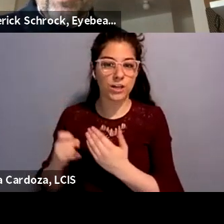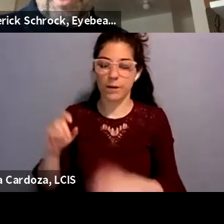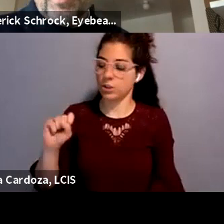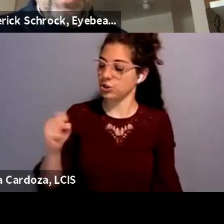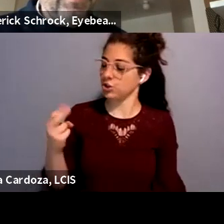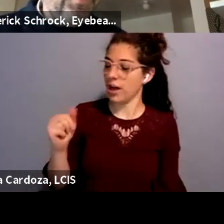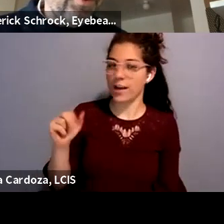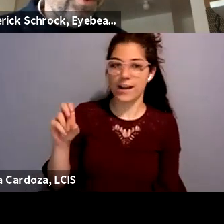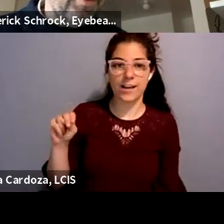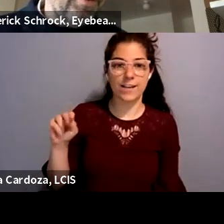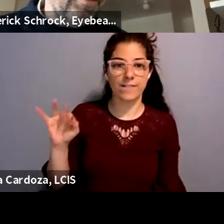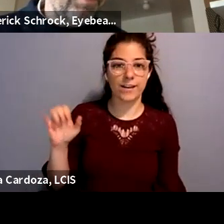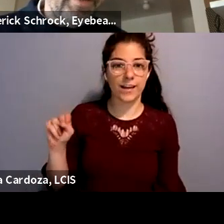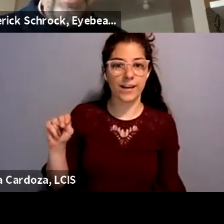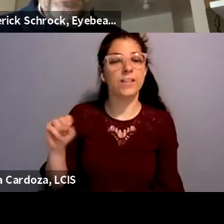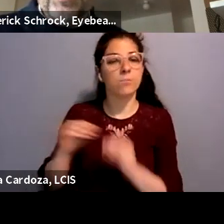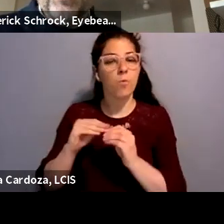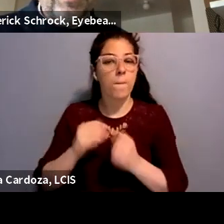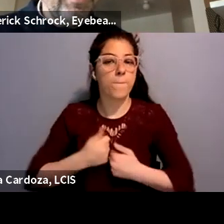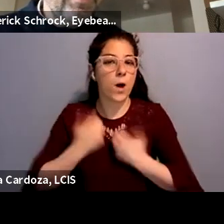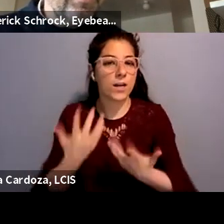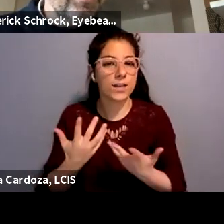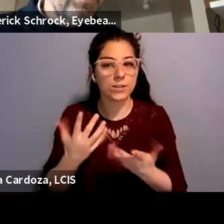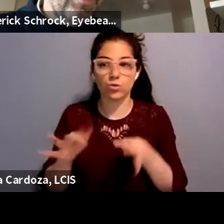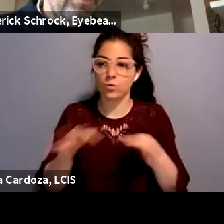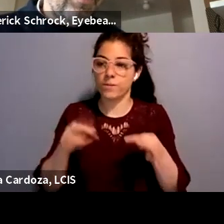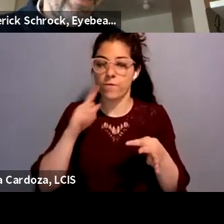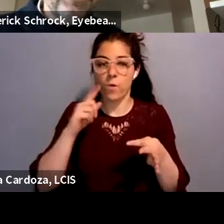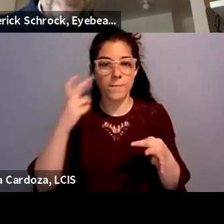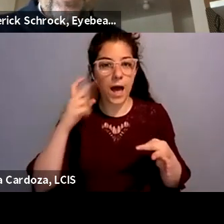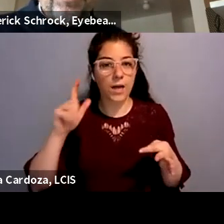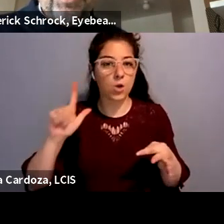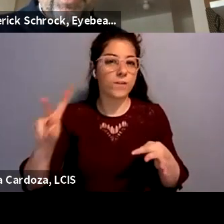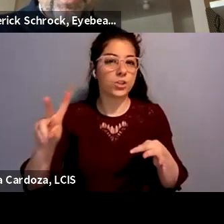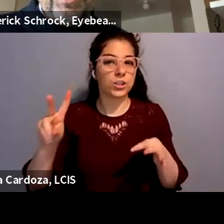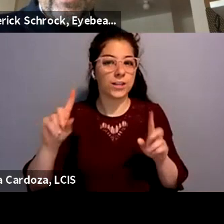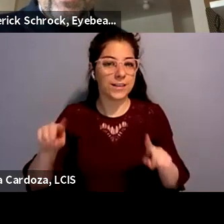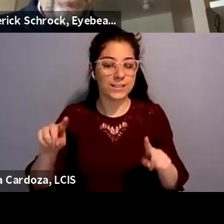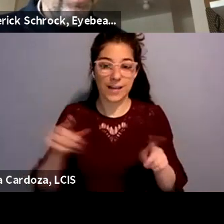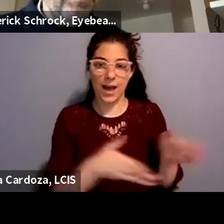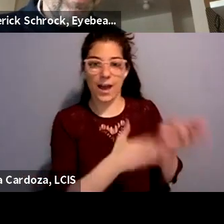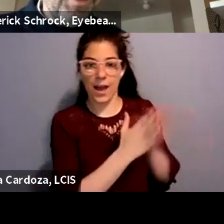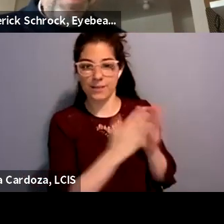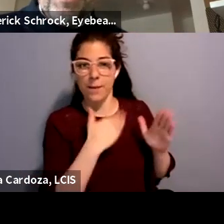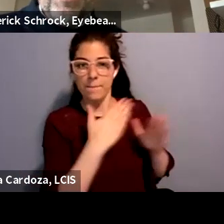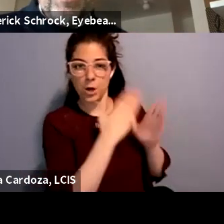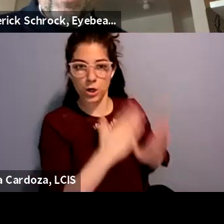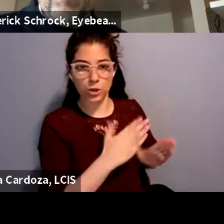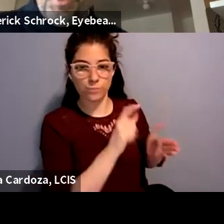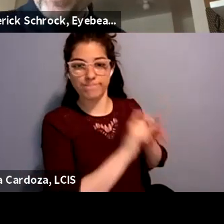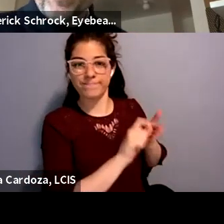poetic description for blind or low vision attendees. I asked my partner, Juno Lucci Lee, to pen